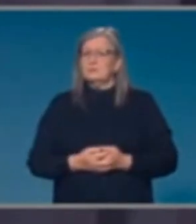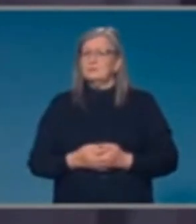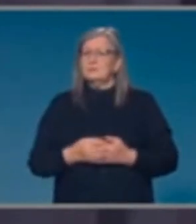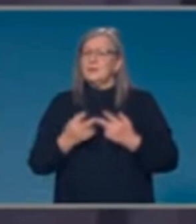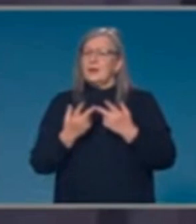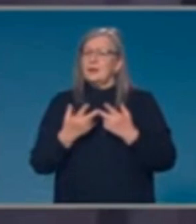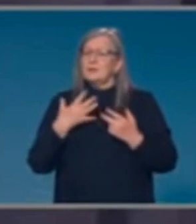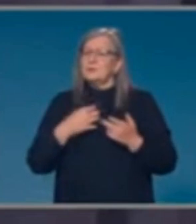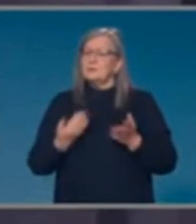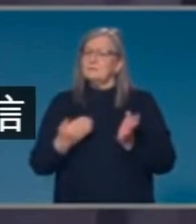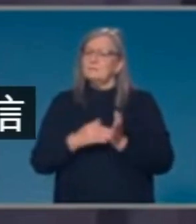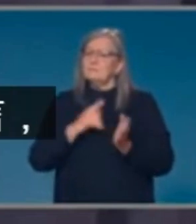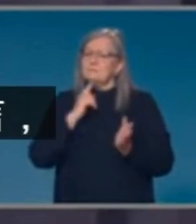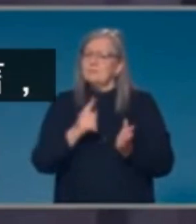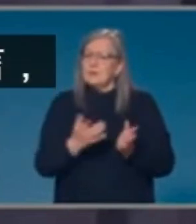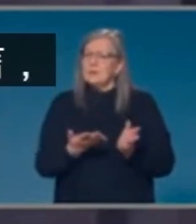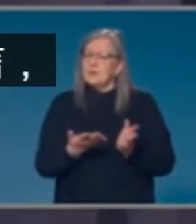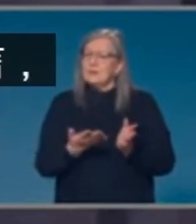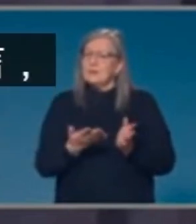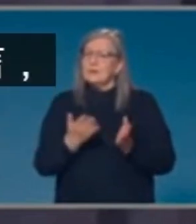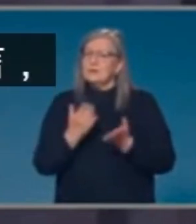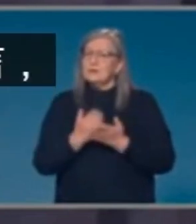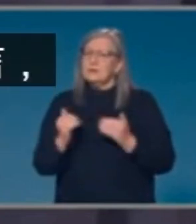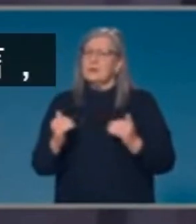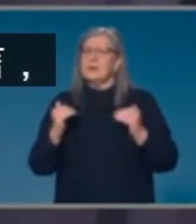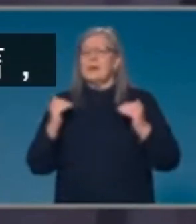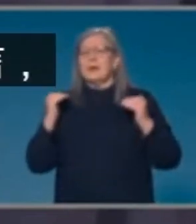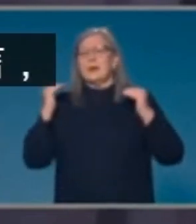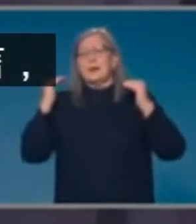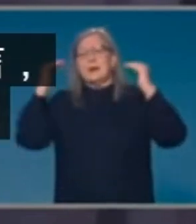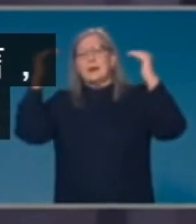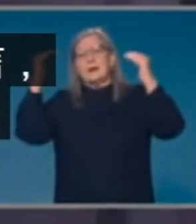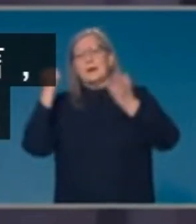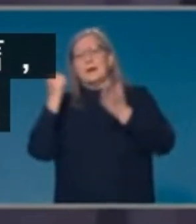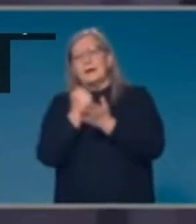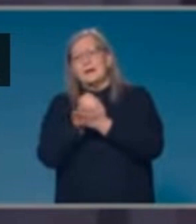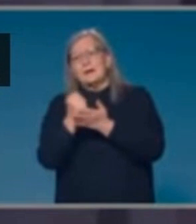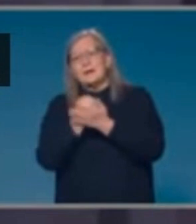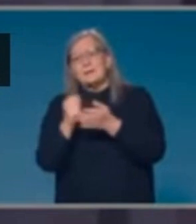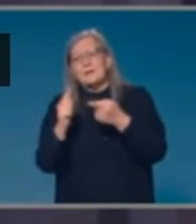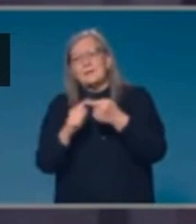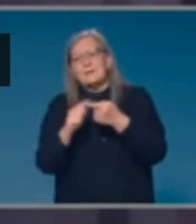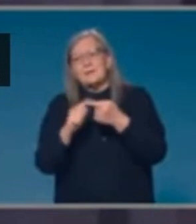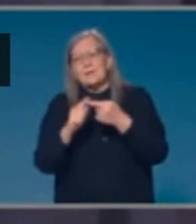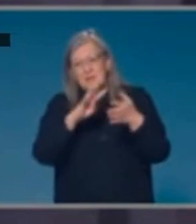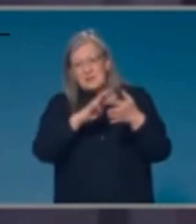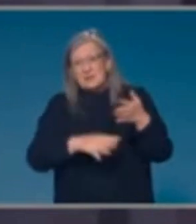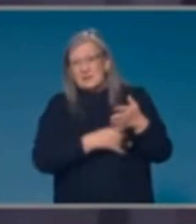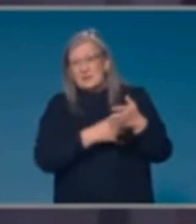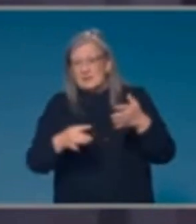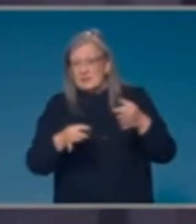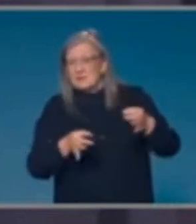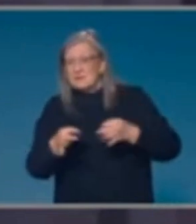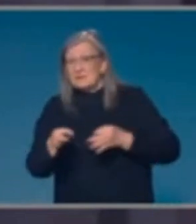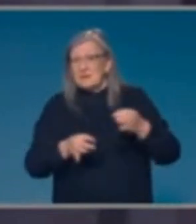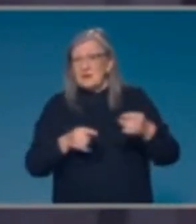absolutely incredibly high rates of first doses. The original modelling from the Doherty did not, I